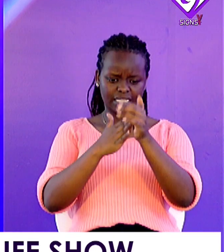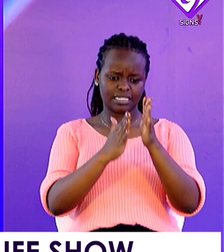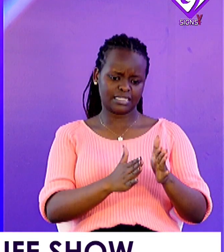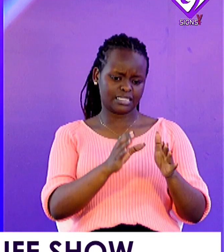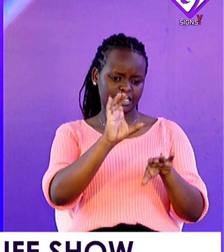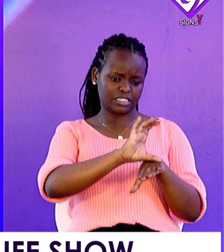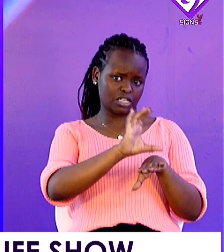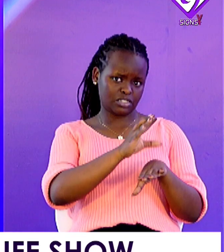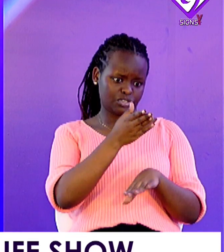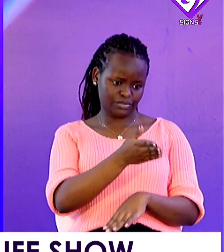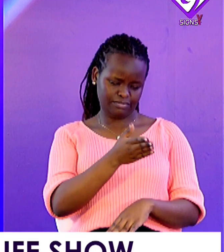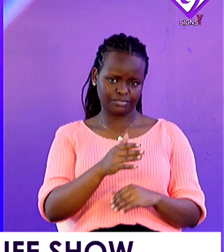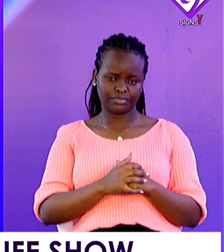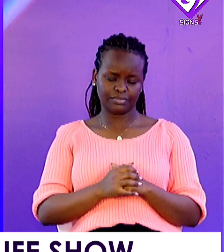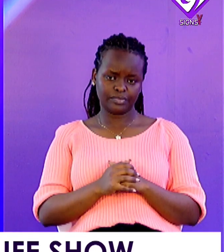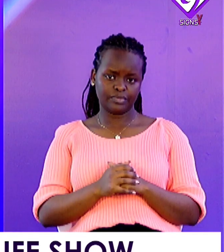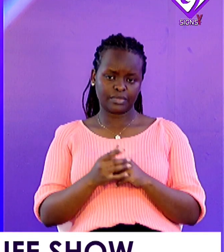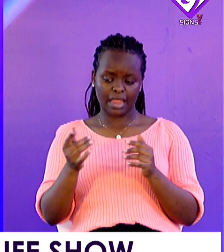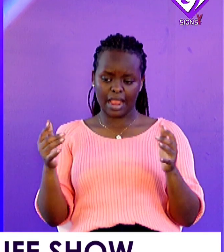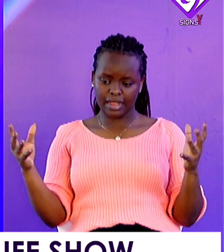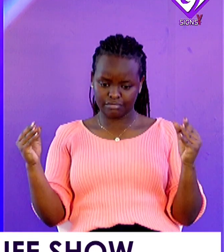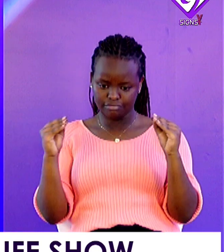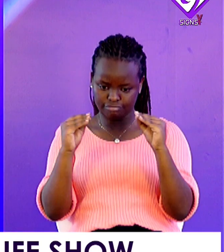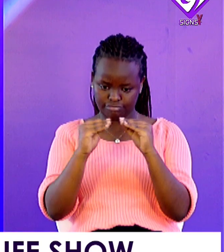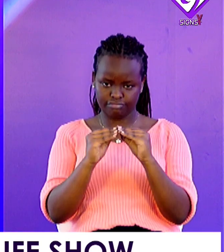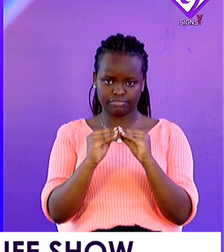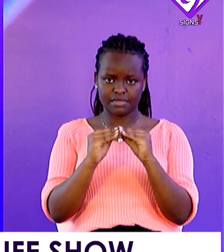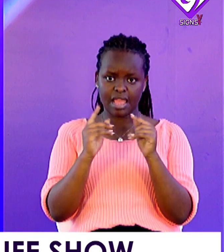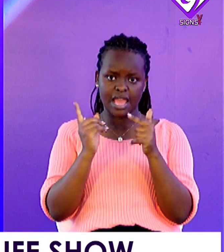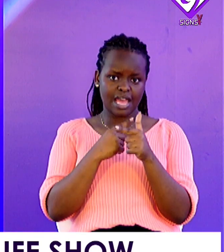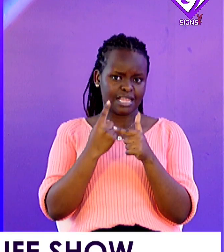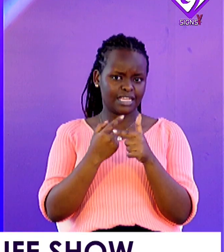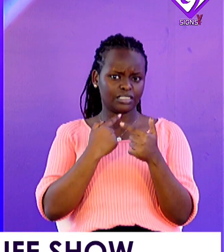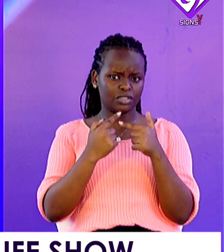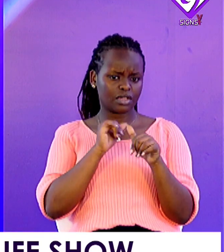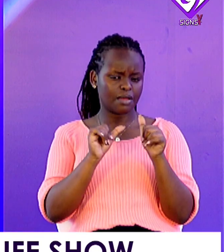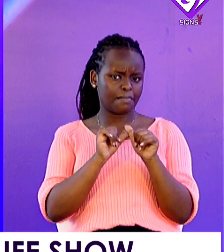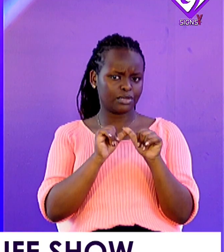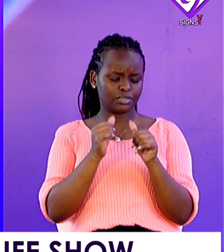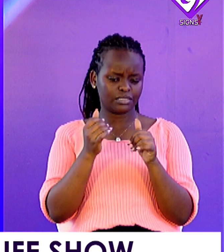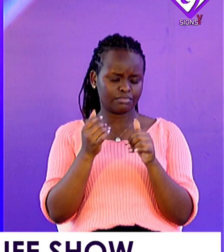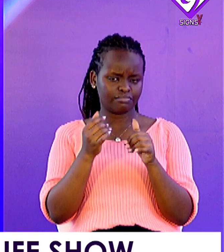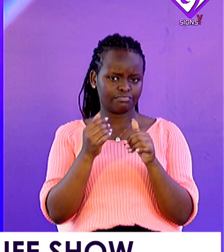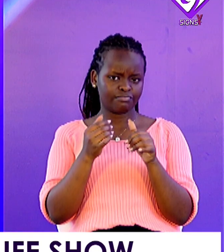church religious sector came together, and they were talking about regulating,